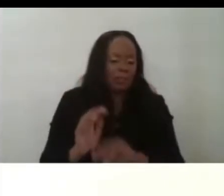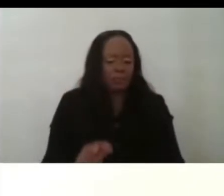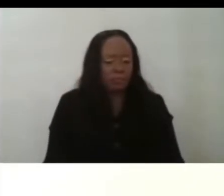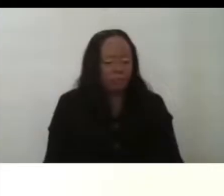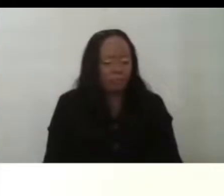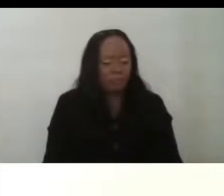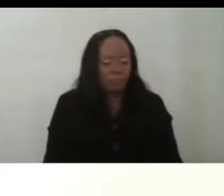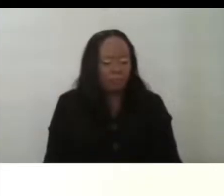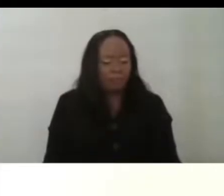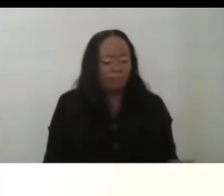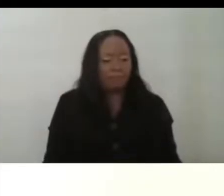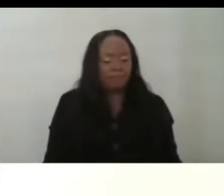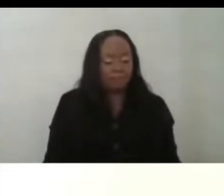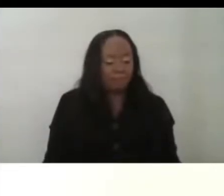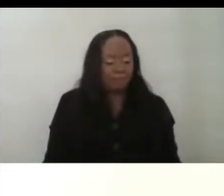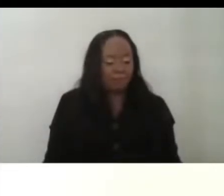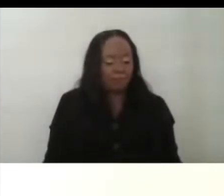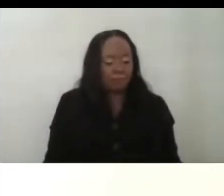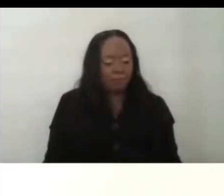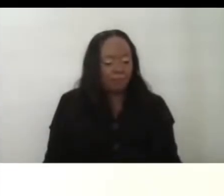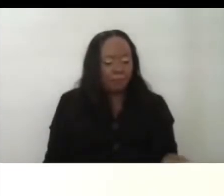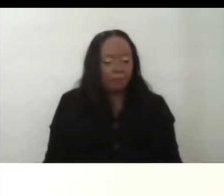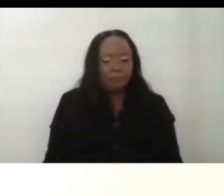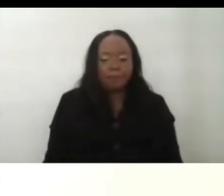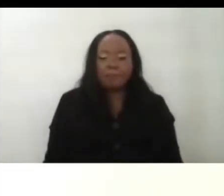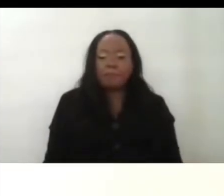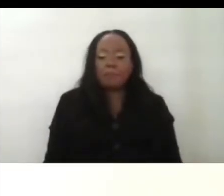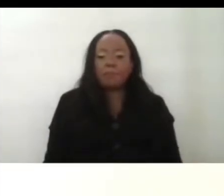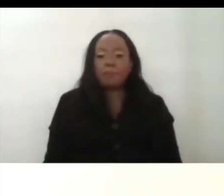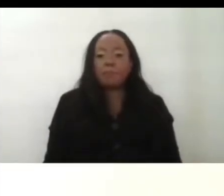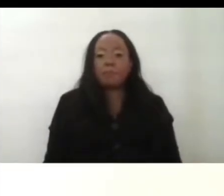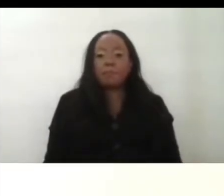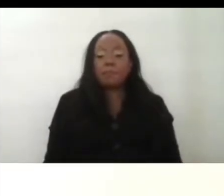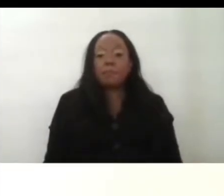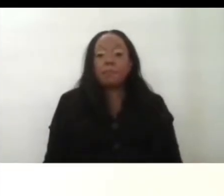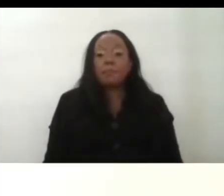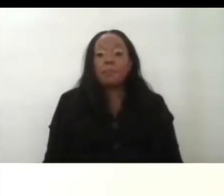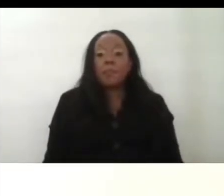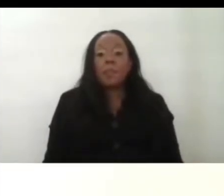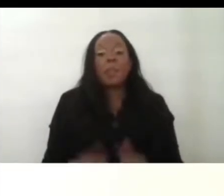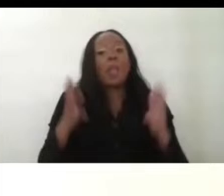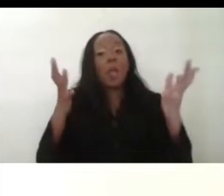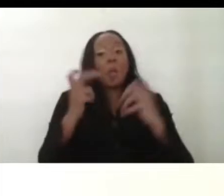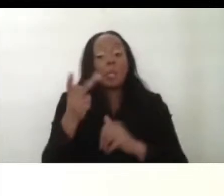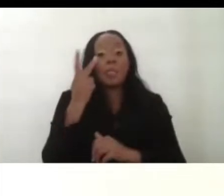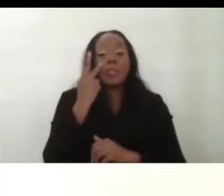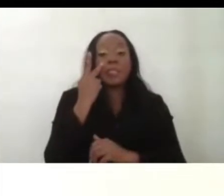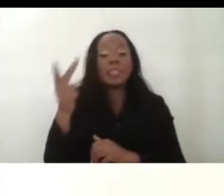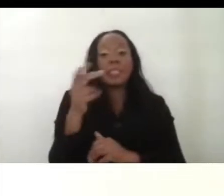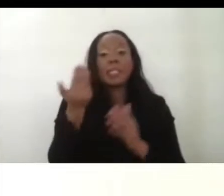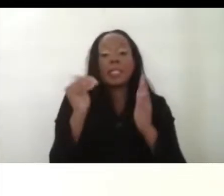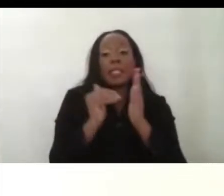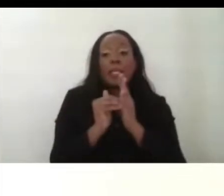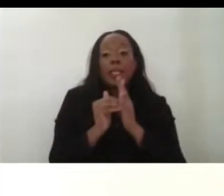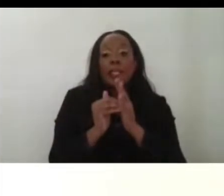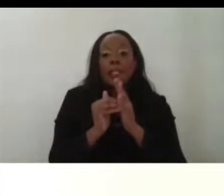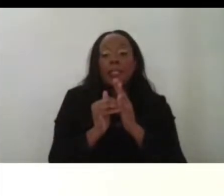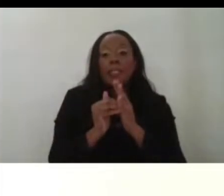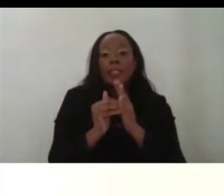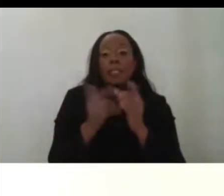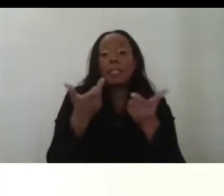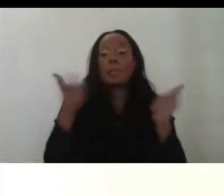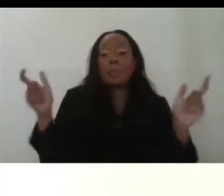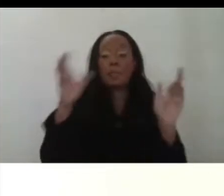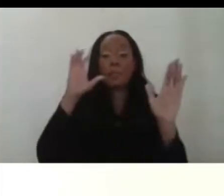Let's have a look at what was forecasted for hurricanes. Again, from left to right, you can see that generally increase in the